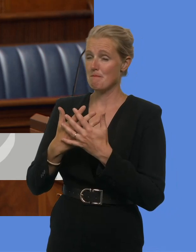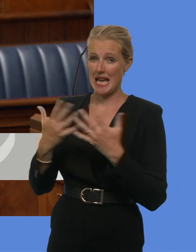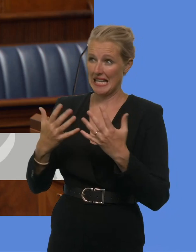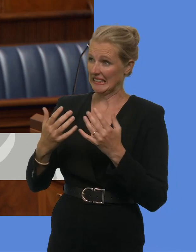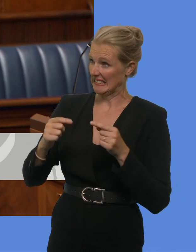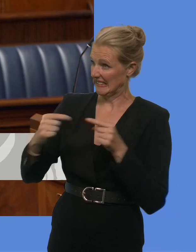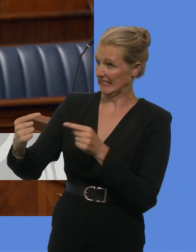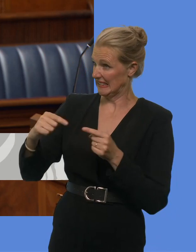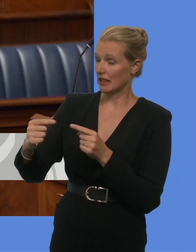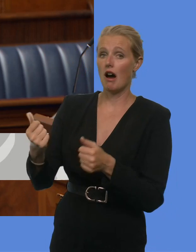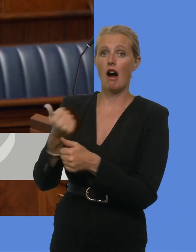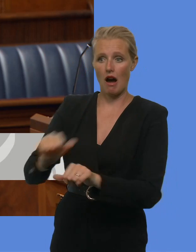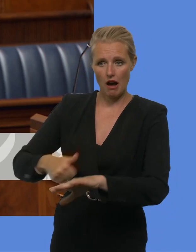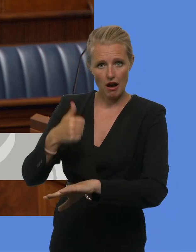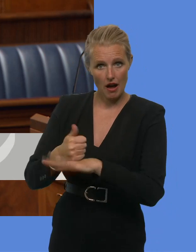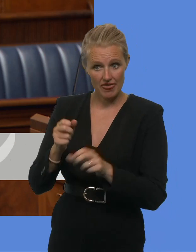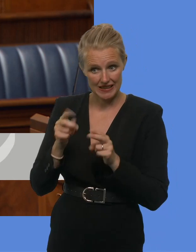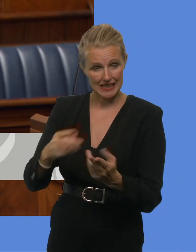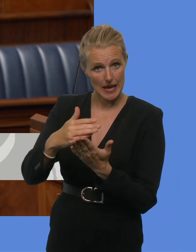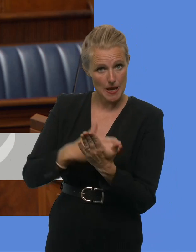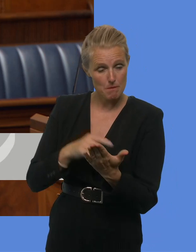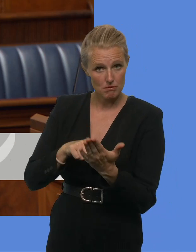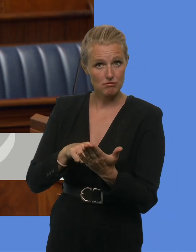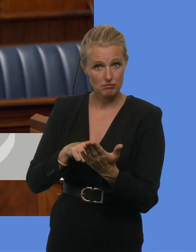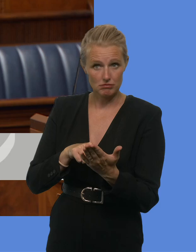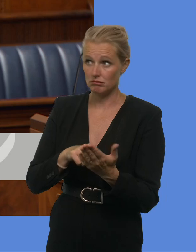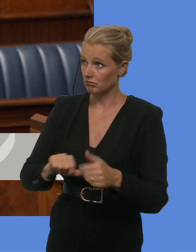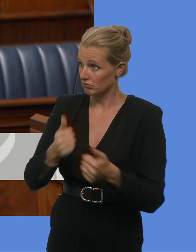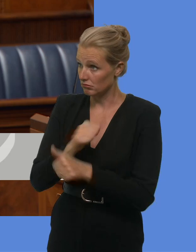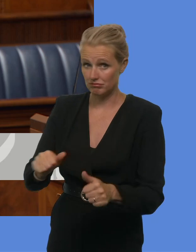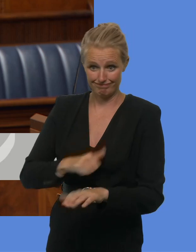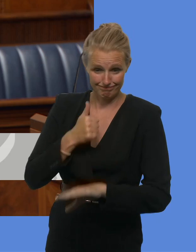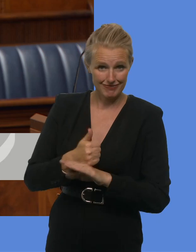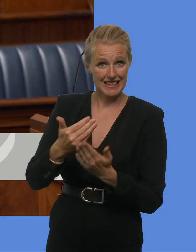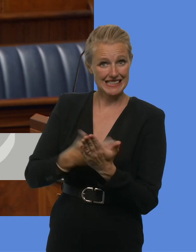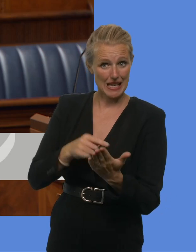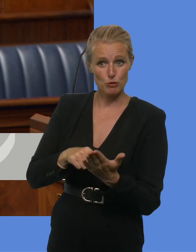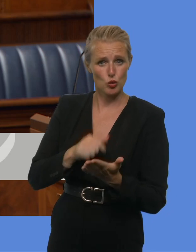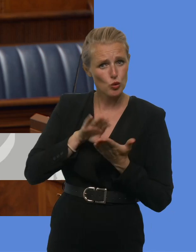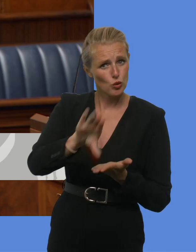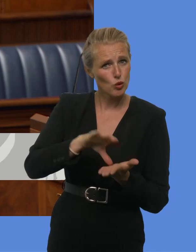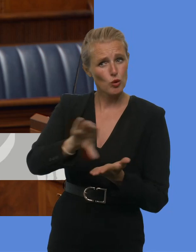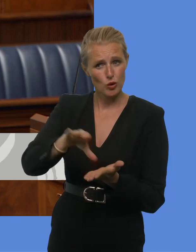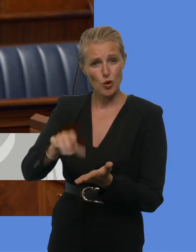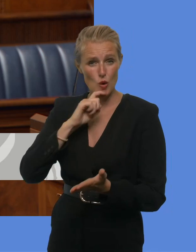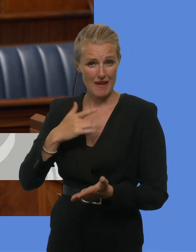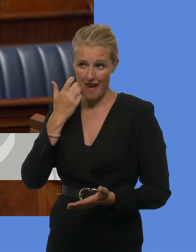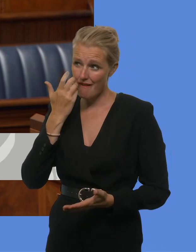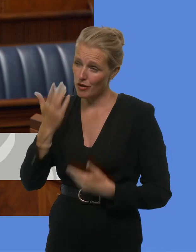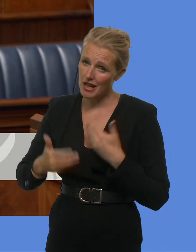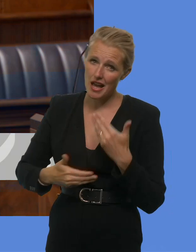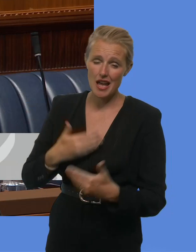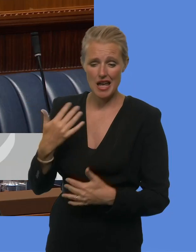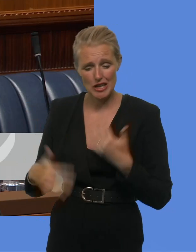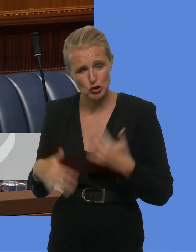this scheme, to get the redress to be put in place to support those who are living day in and day out with